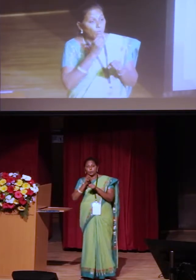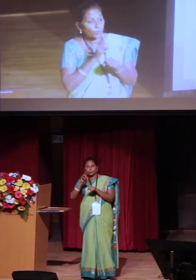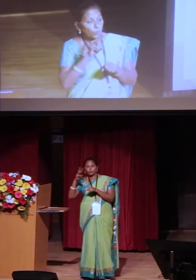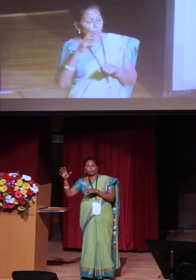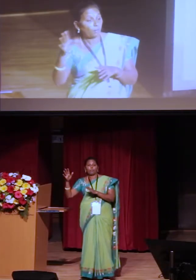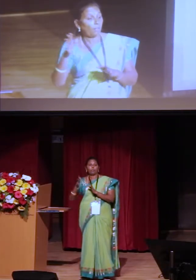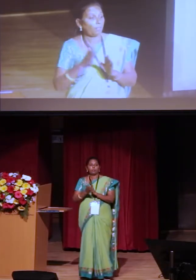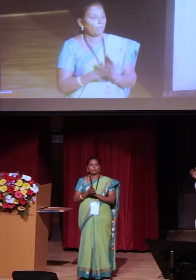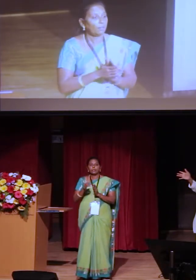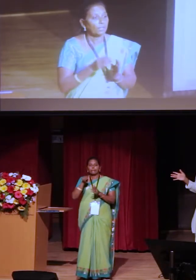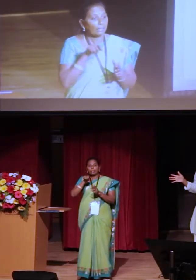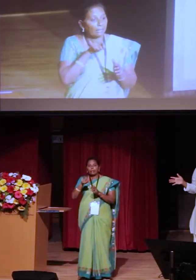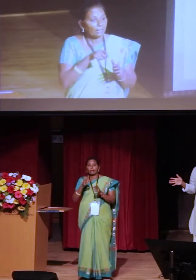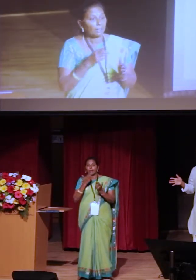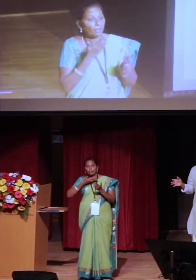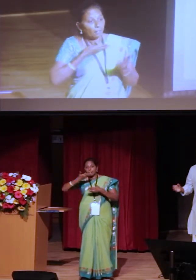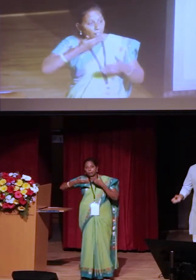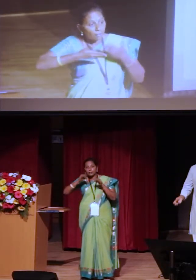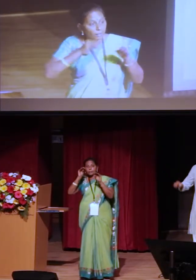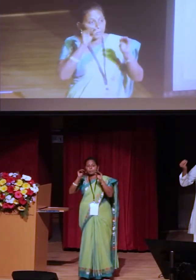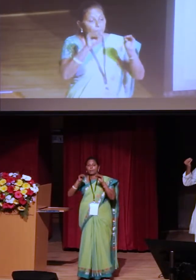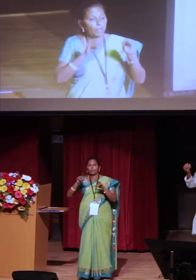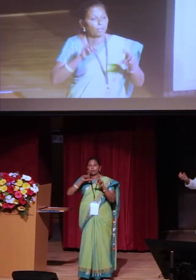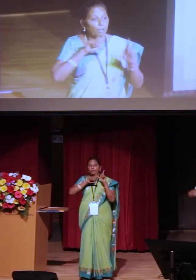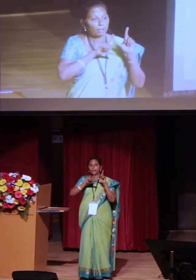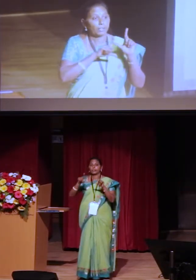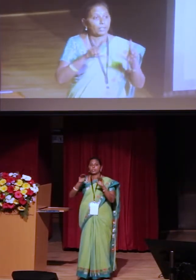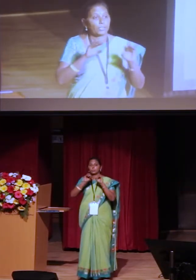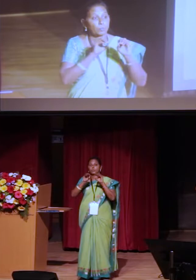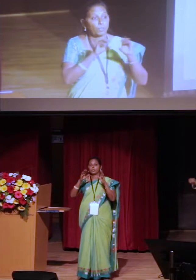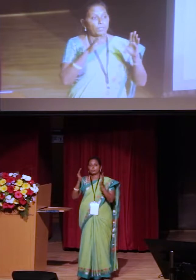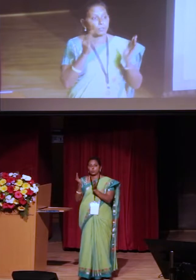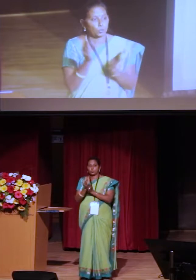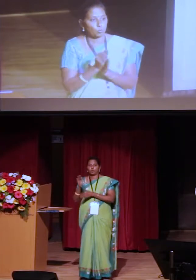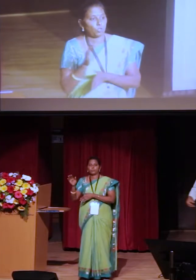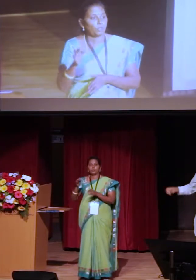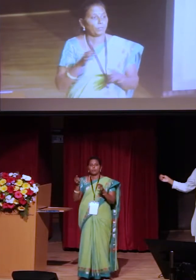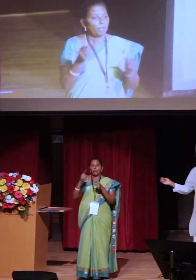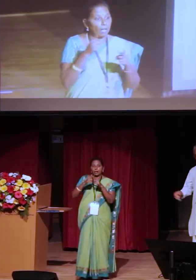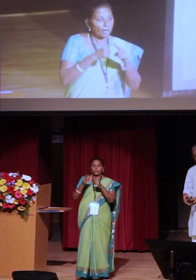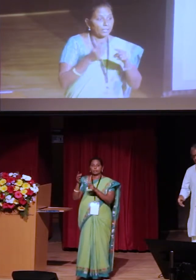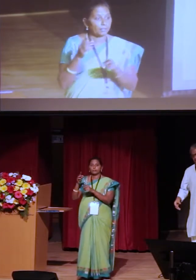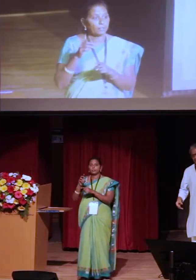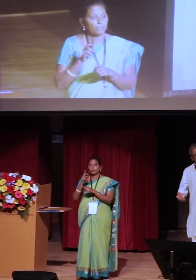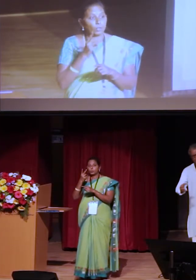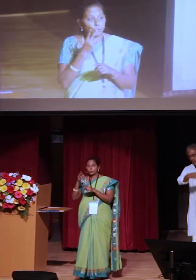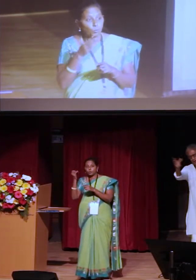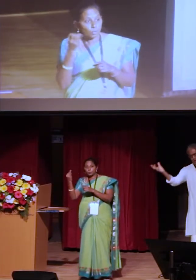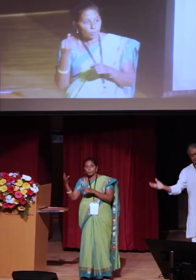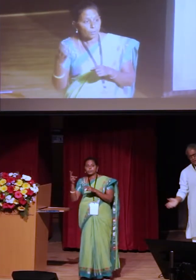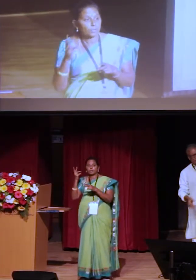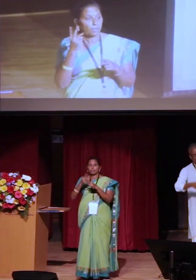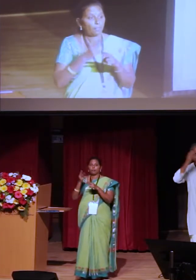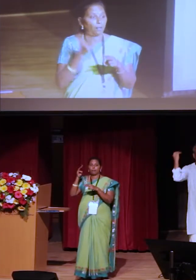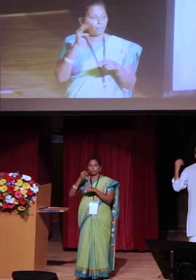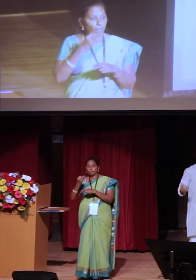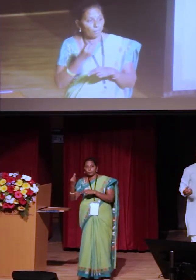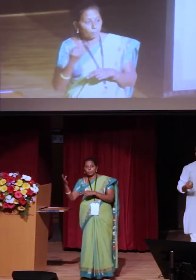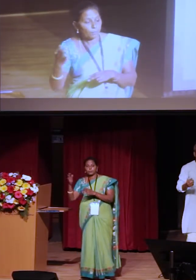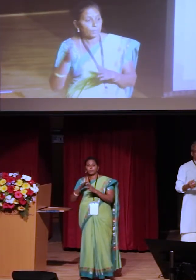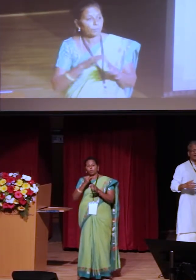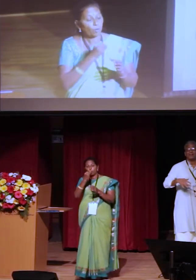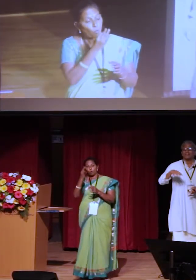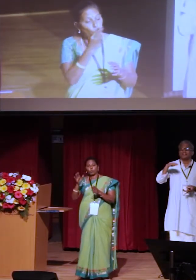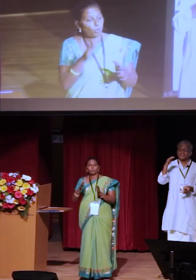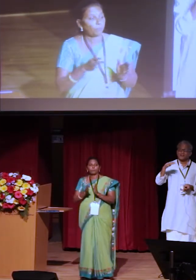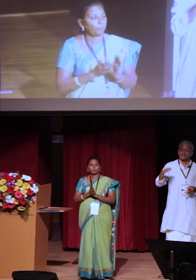What are called key learning indicators? Bigger and smaller, comparing numbers, adding 2 numbers, adding 3-digit numbers. You all know, we have gone through all of